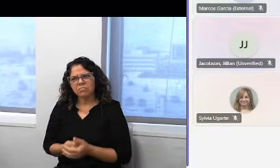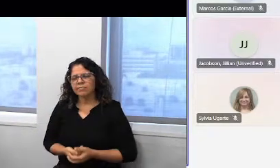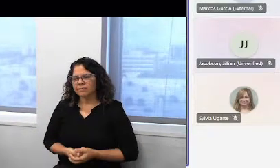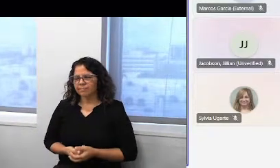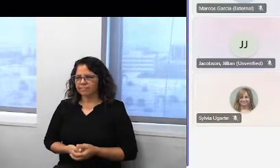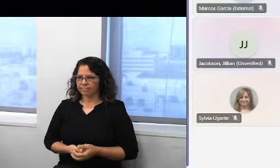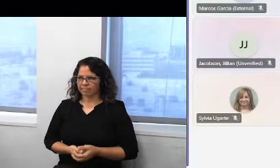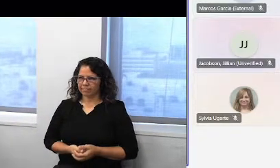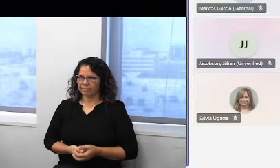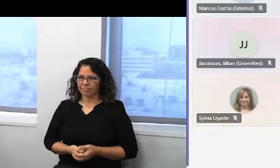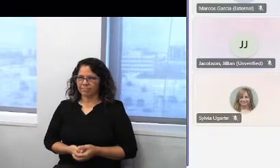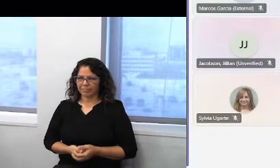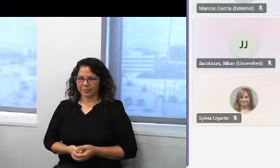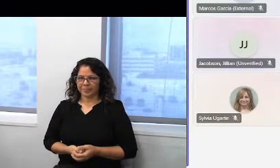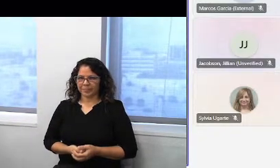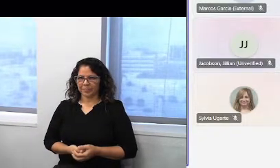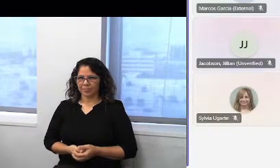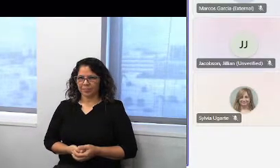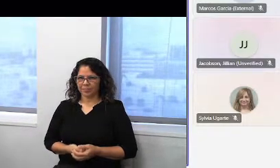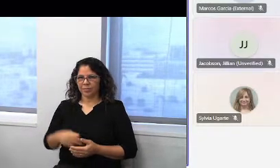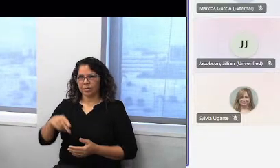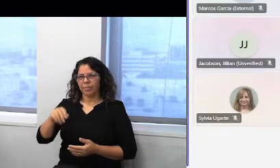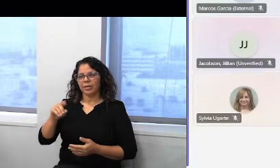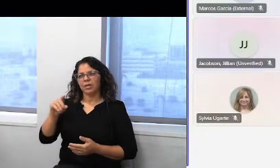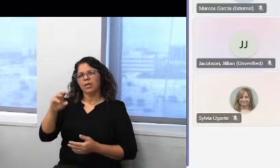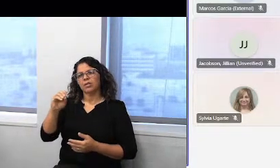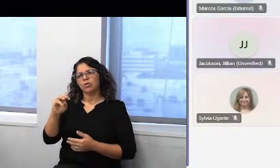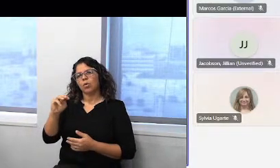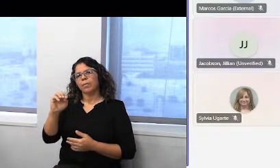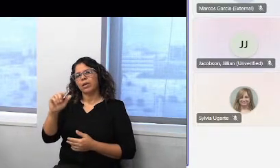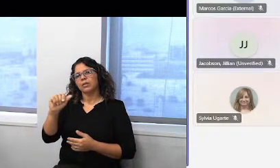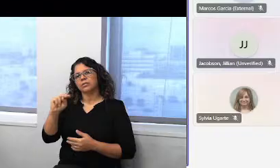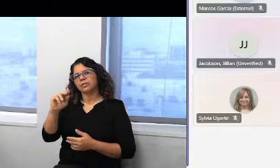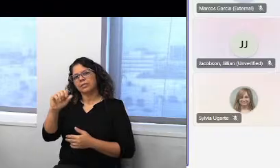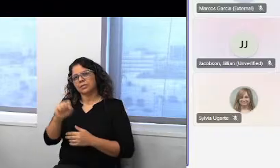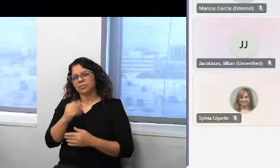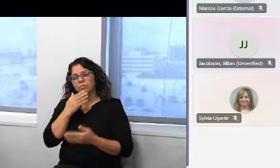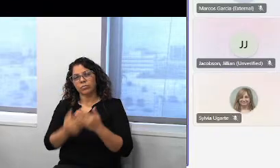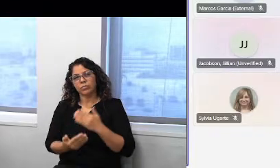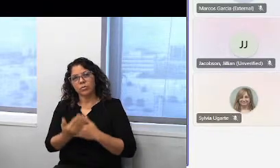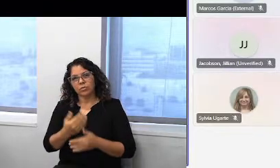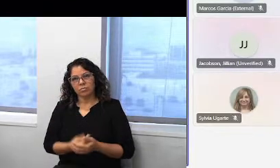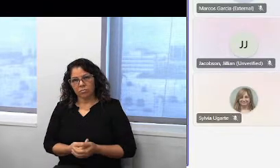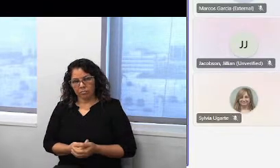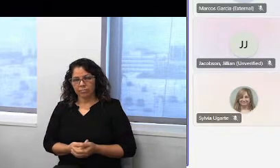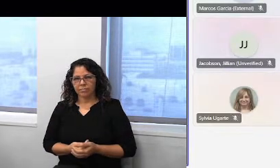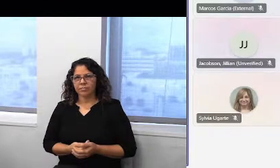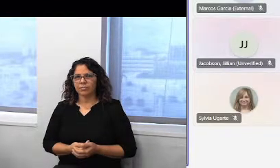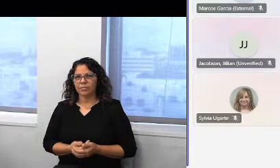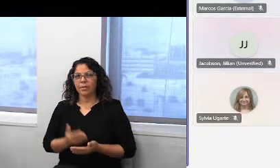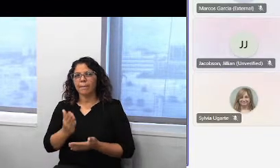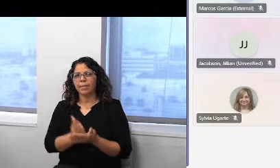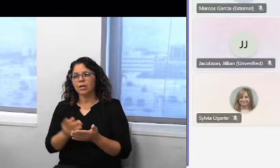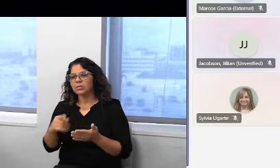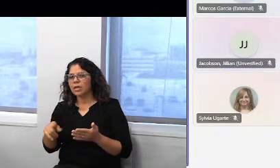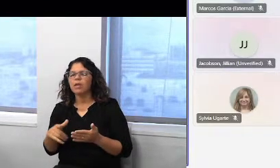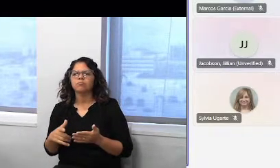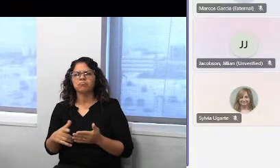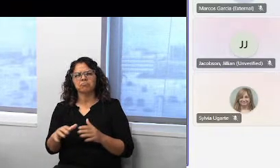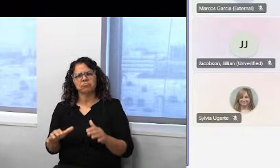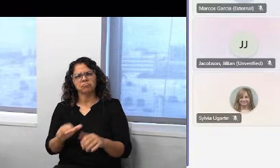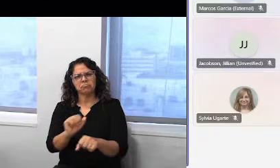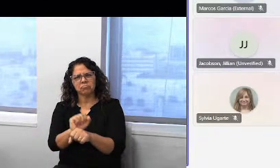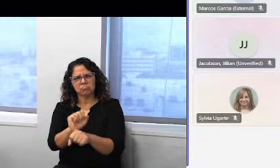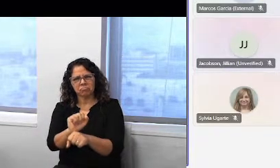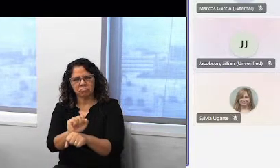So this is Pedro Melendez again. Good morning, everyone. So several of them are moving forward. Some of them are in the construction. Some of them are being energized. We